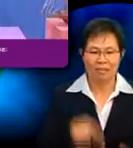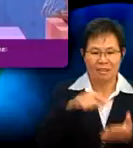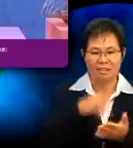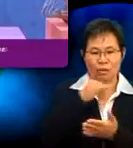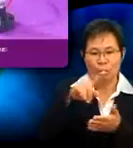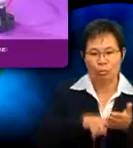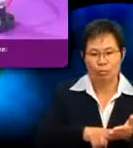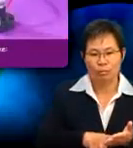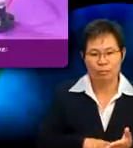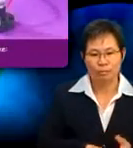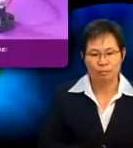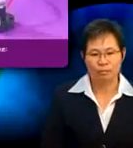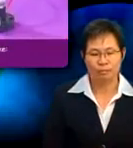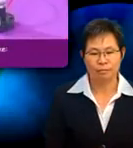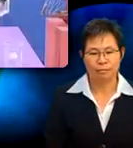bulb,